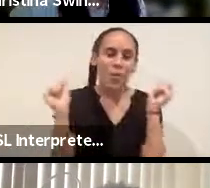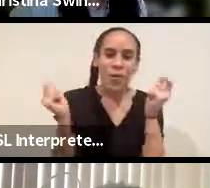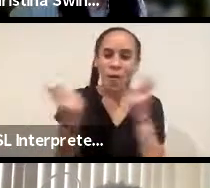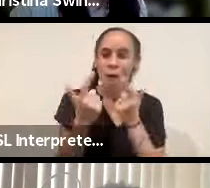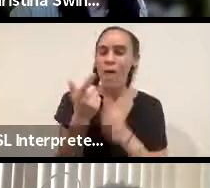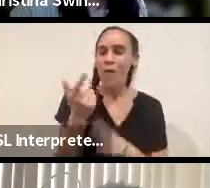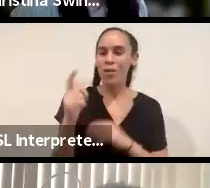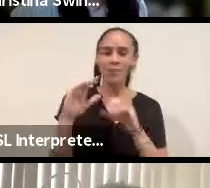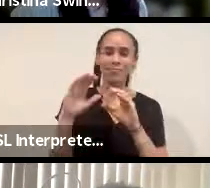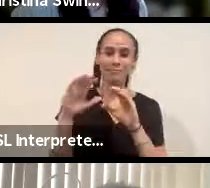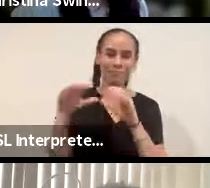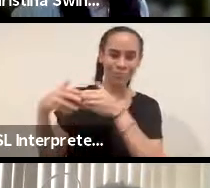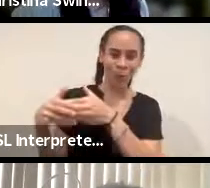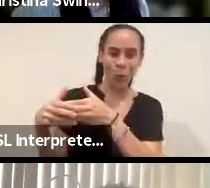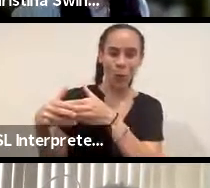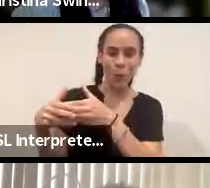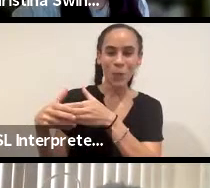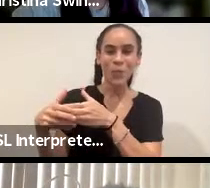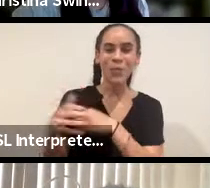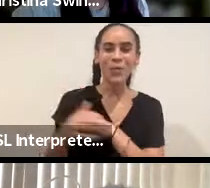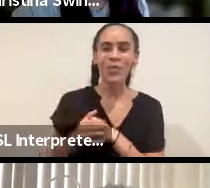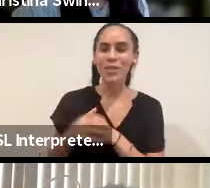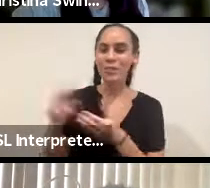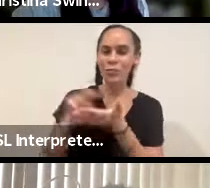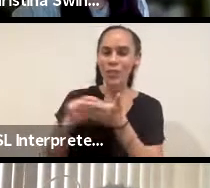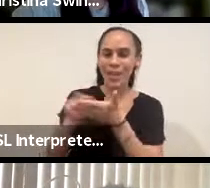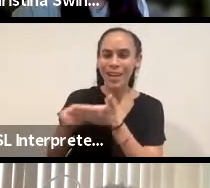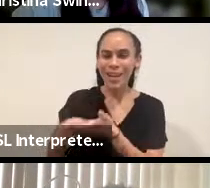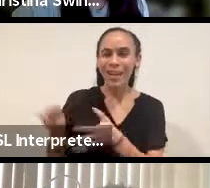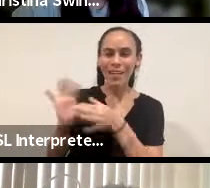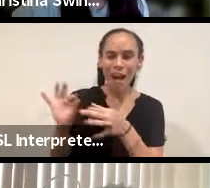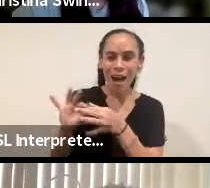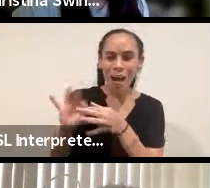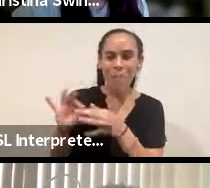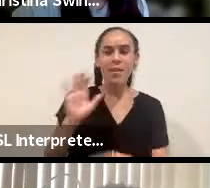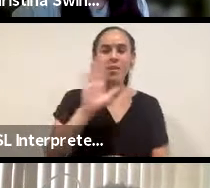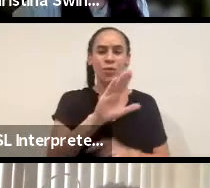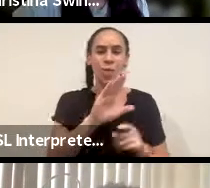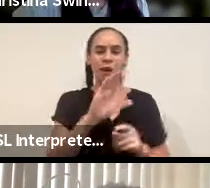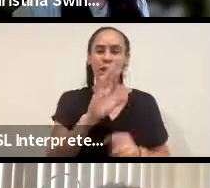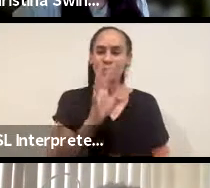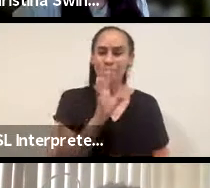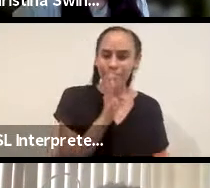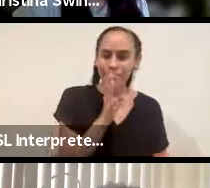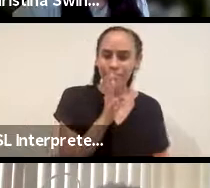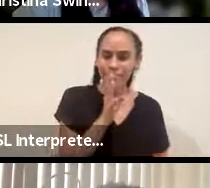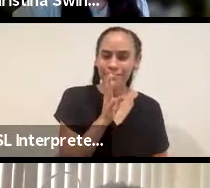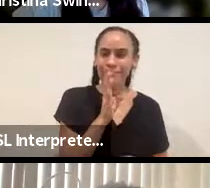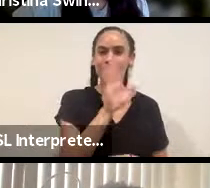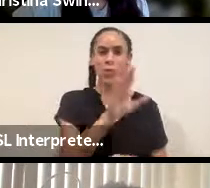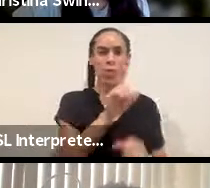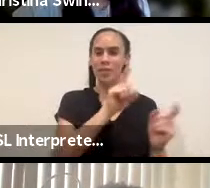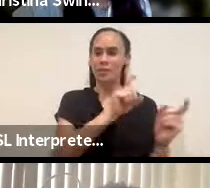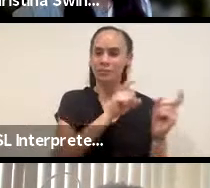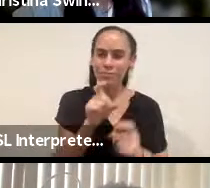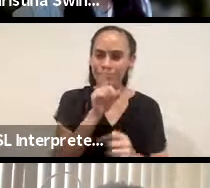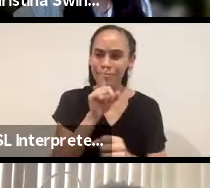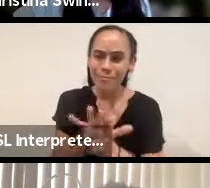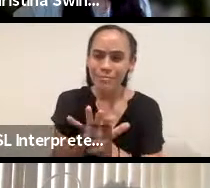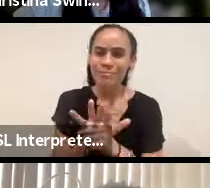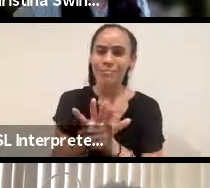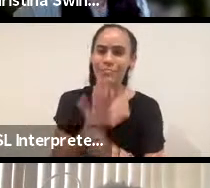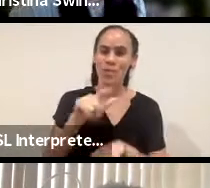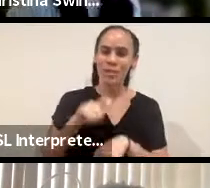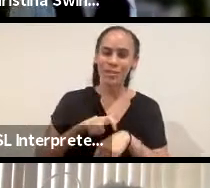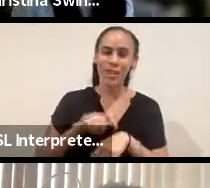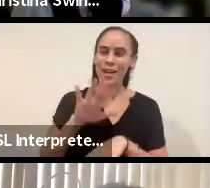group here in reading these comments and listening to your words and your dedication as well. Just take a moment to take